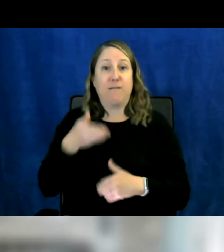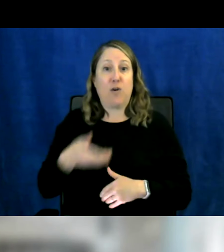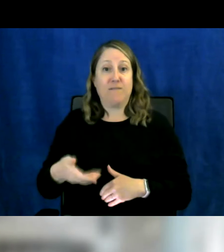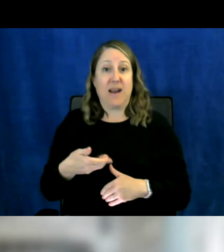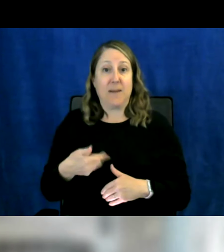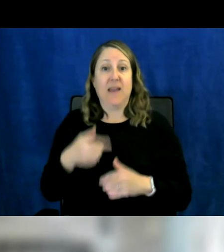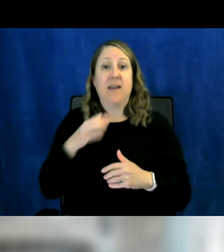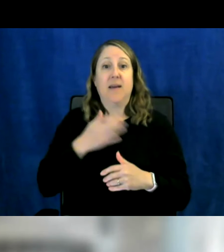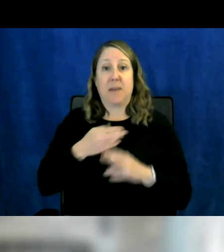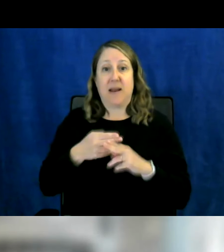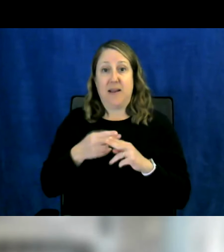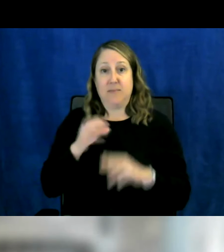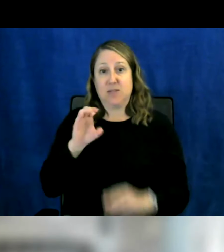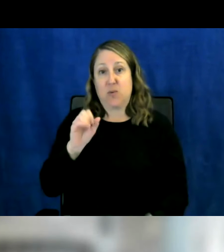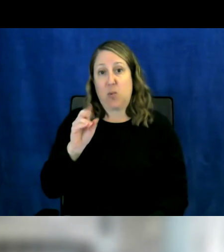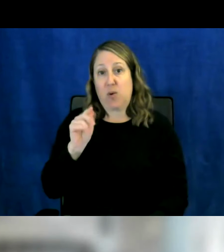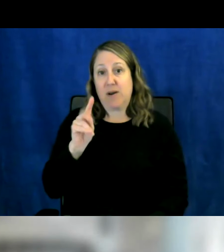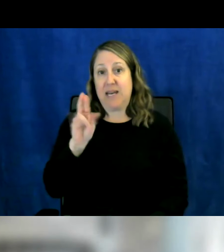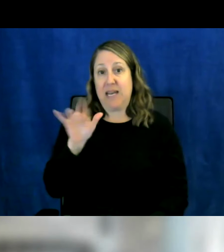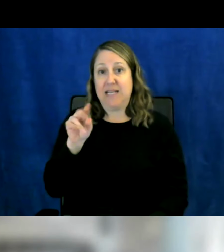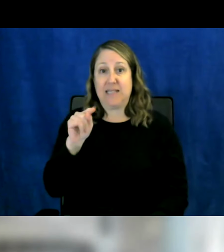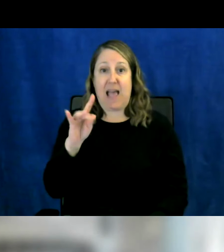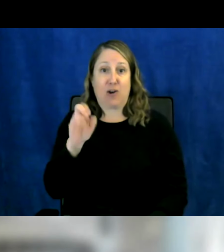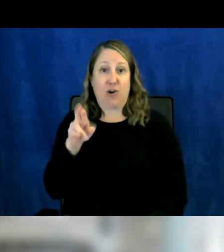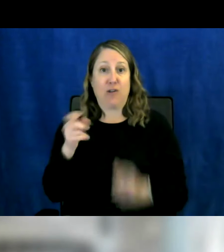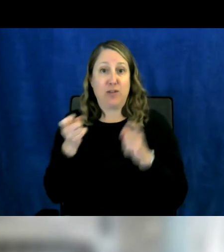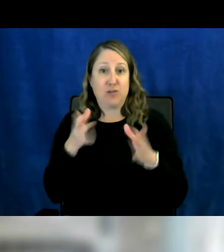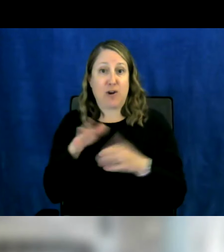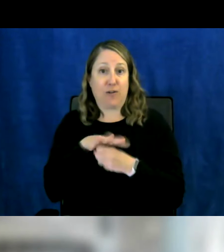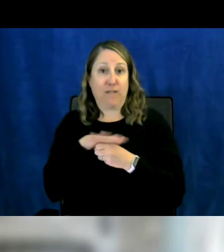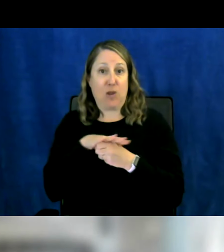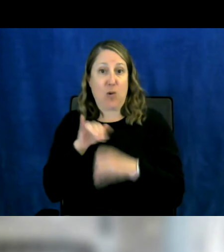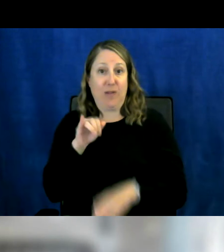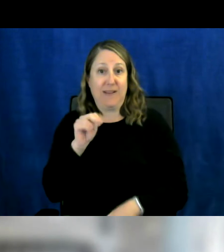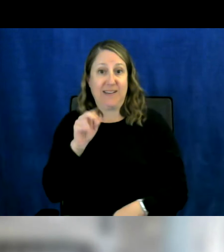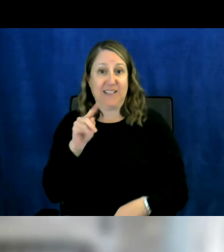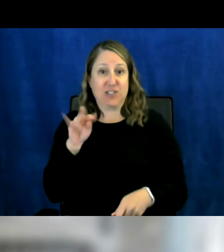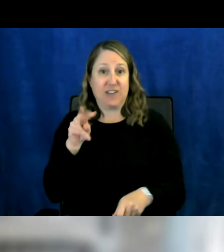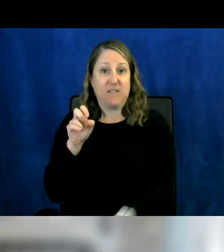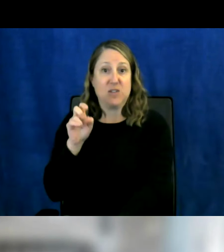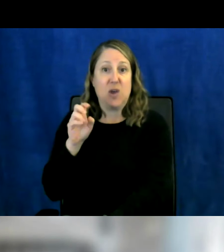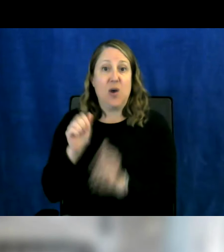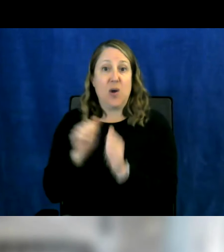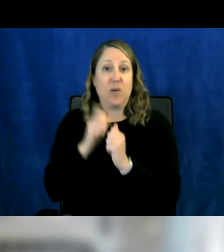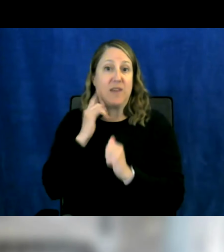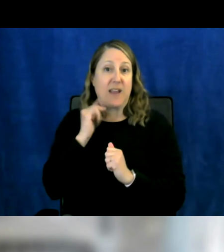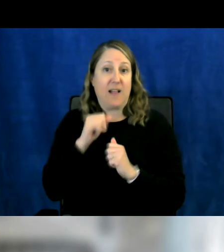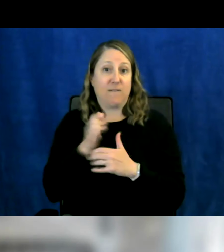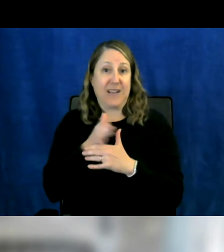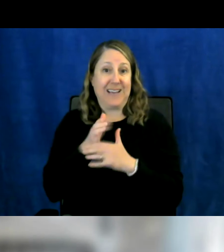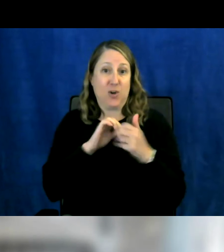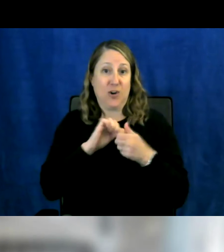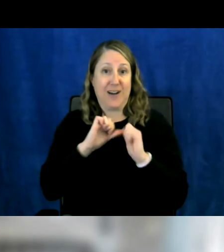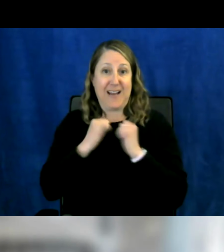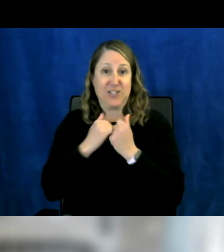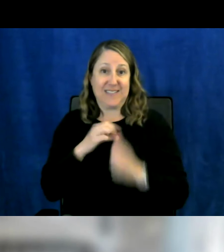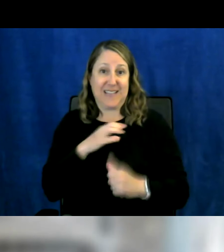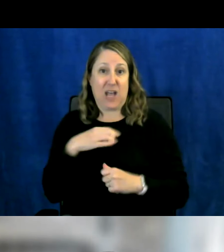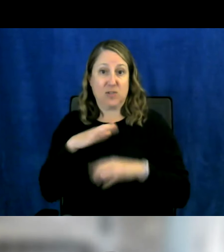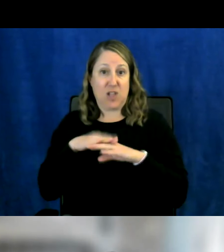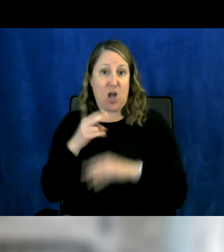name is Courtney Tracker, and I'm the Director of Local Initiatives with the California Interagency Council on Homelessness. And I'm here today to provide